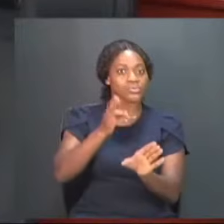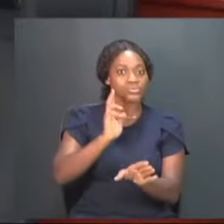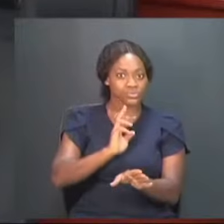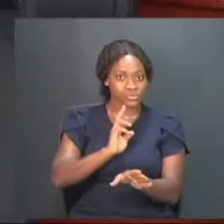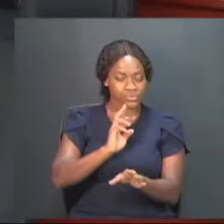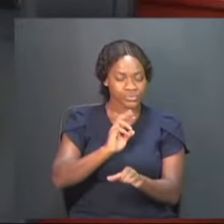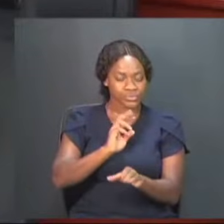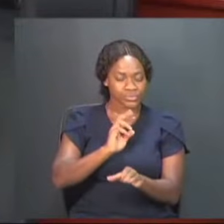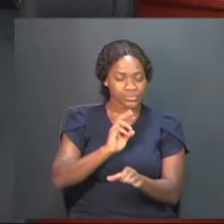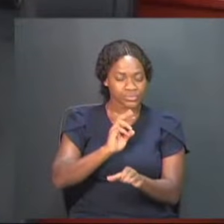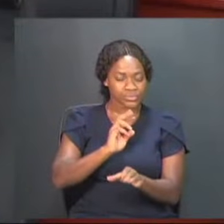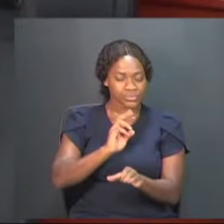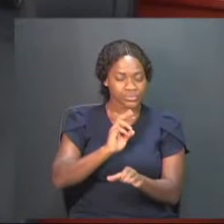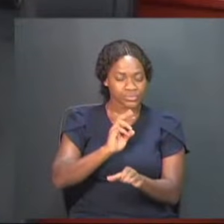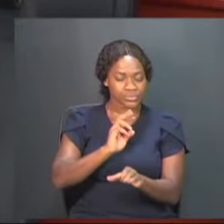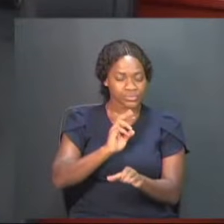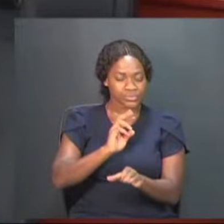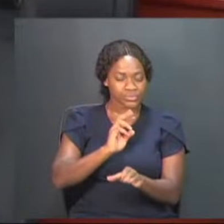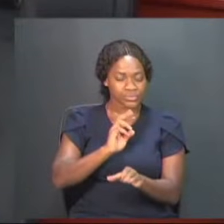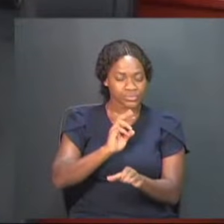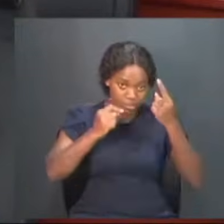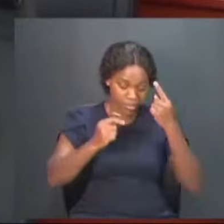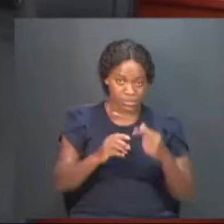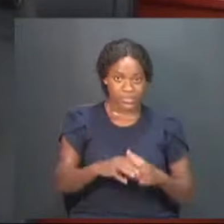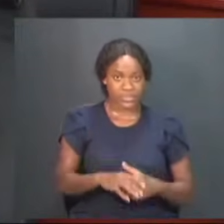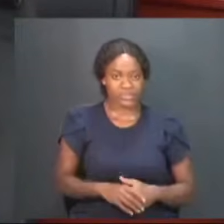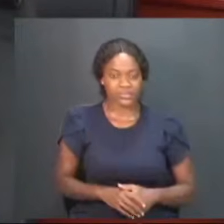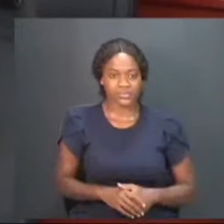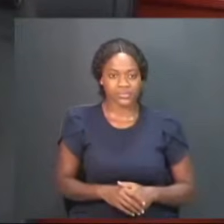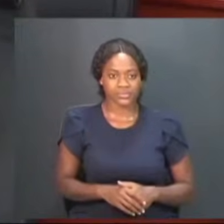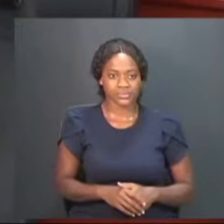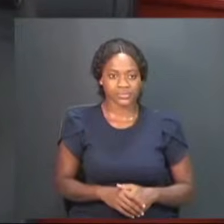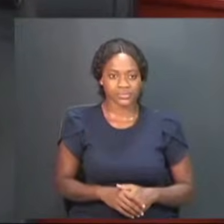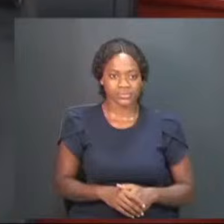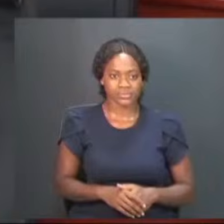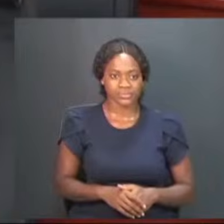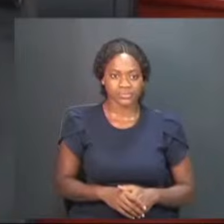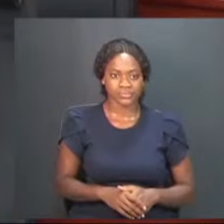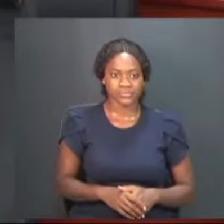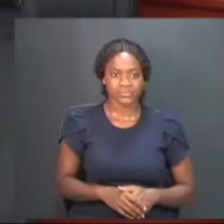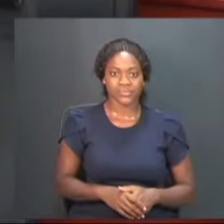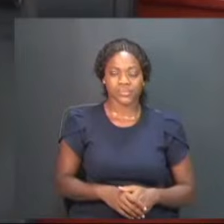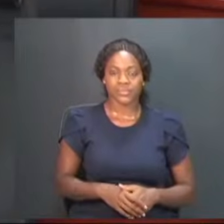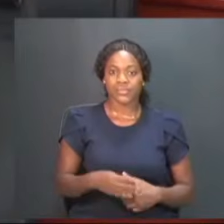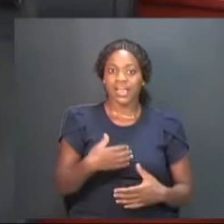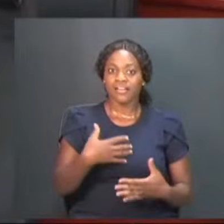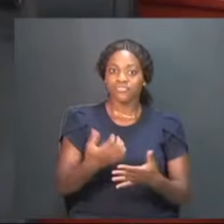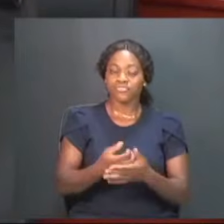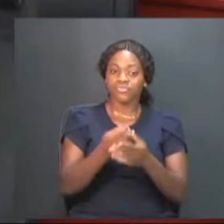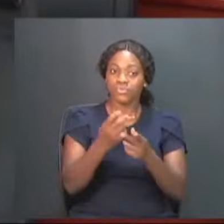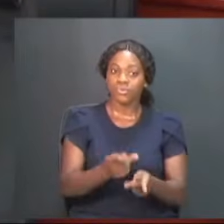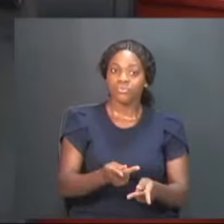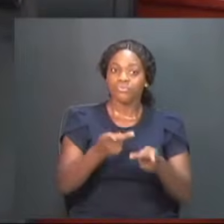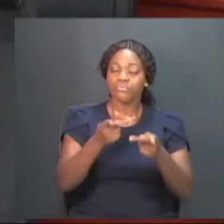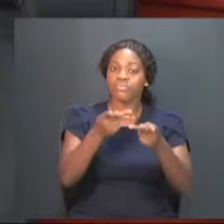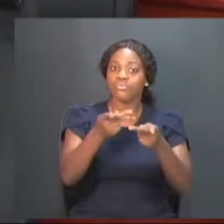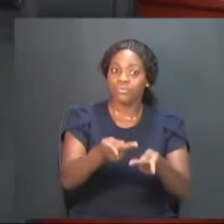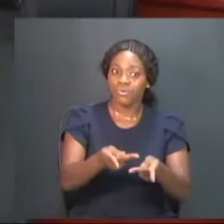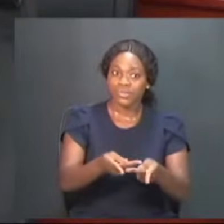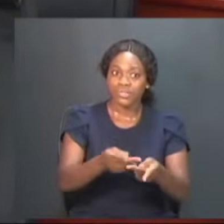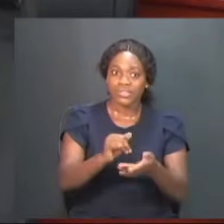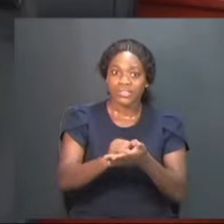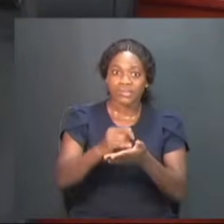agreement because there is a proposal coming back to this House for us to